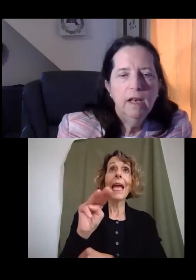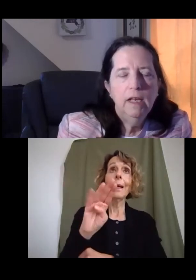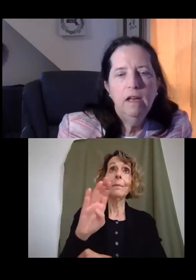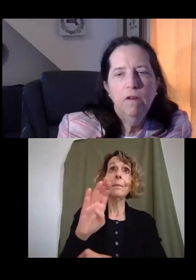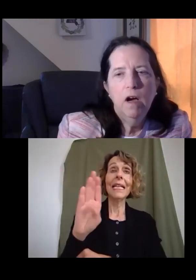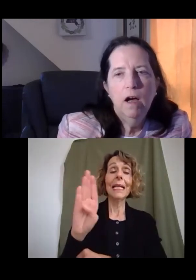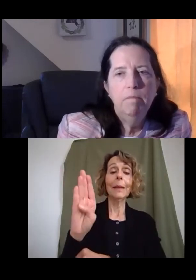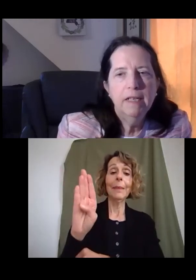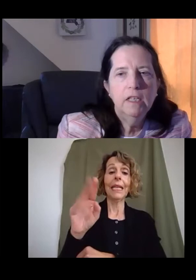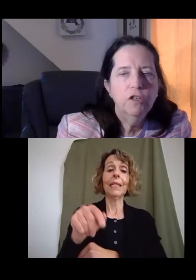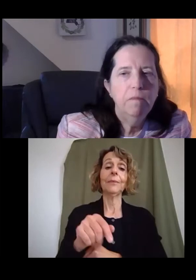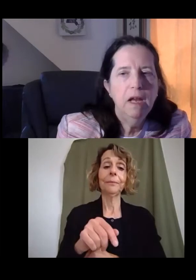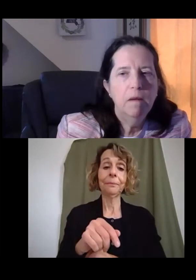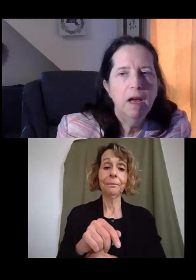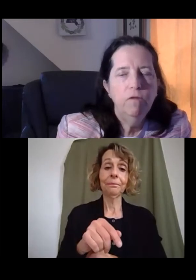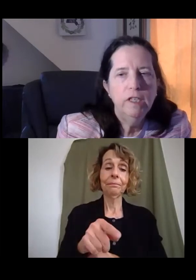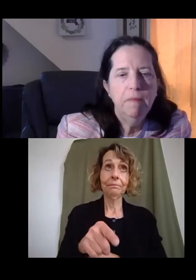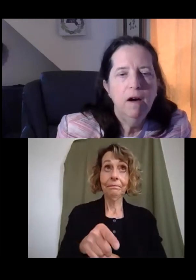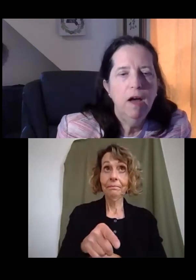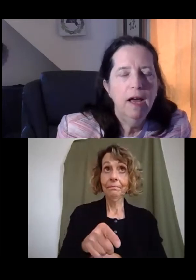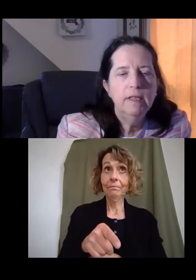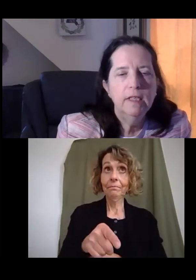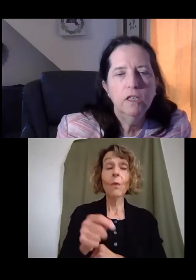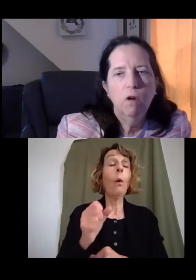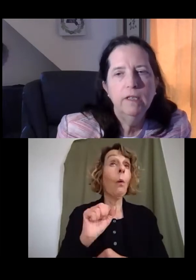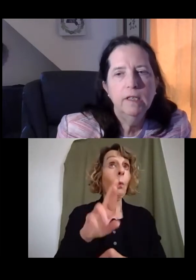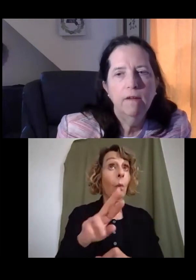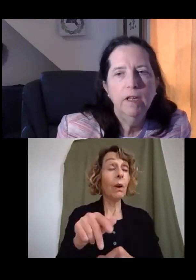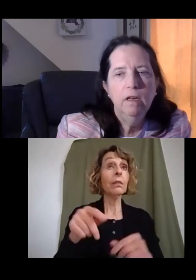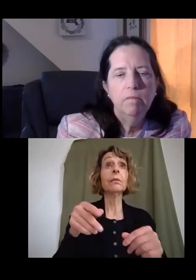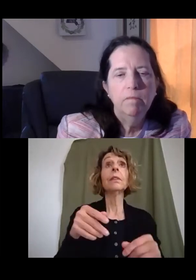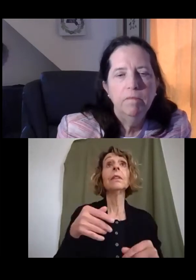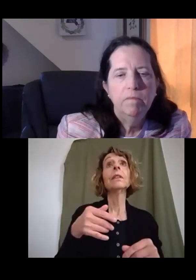You can leave a message for me on my voicemail at